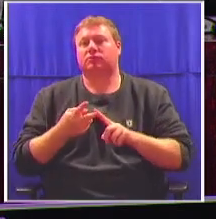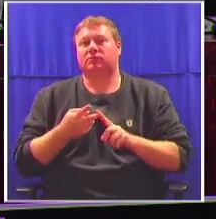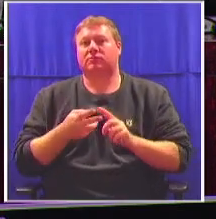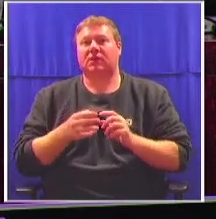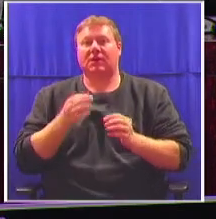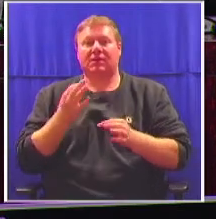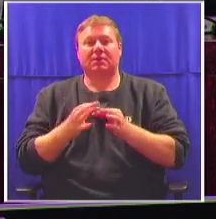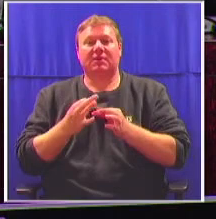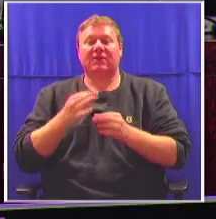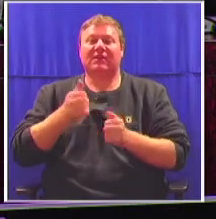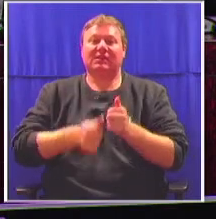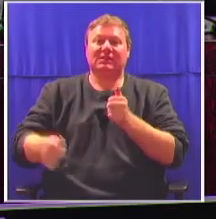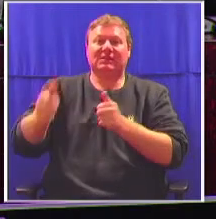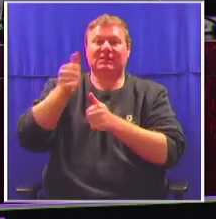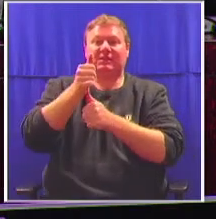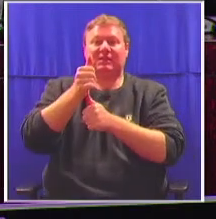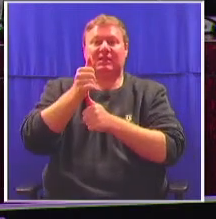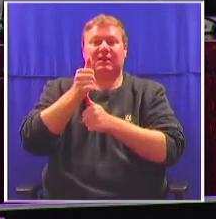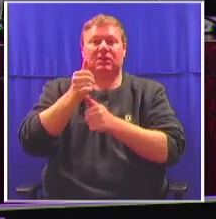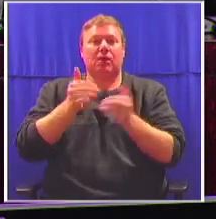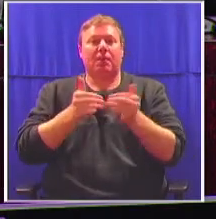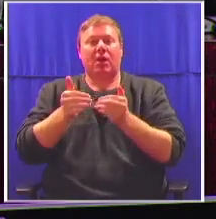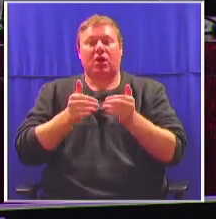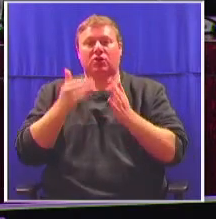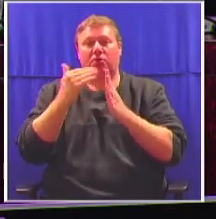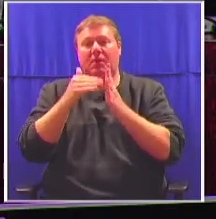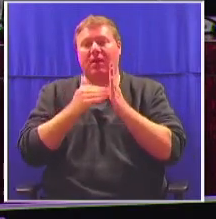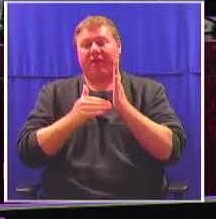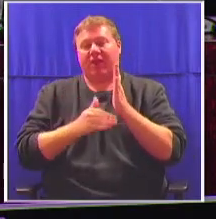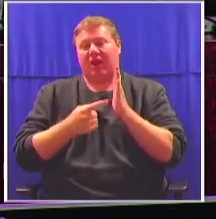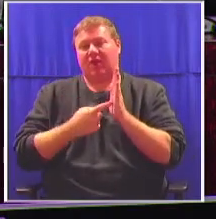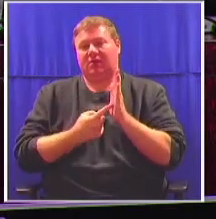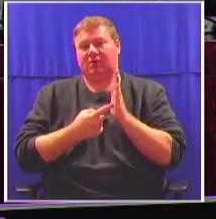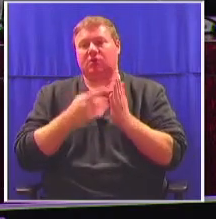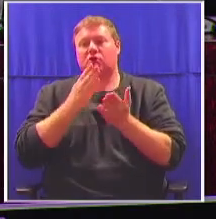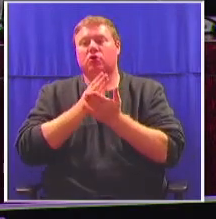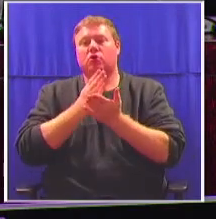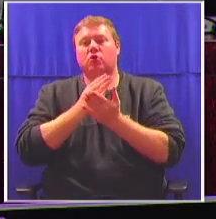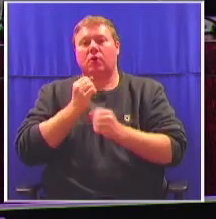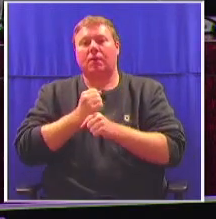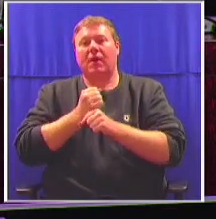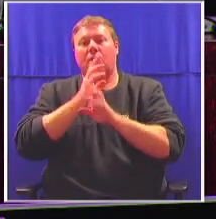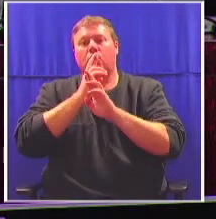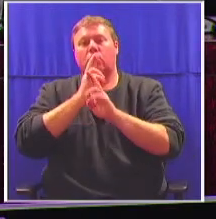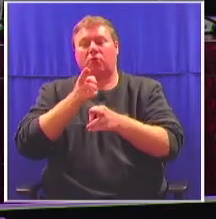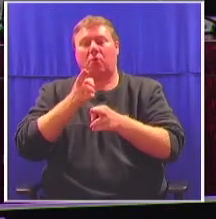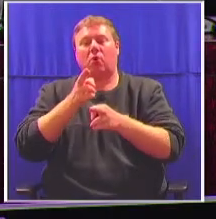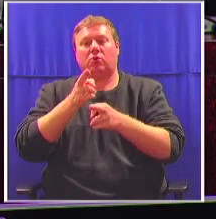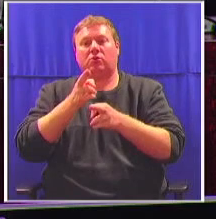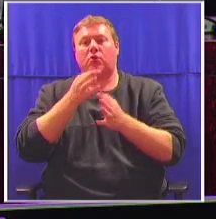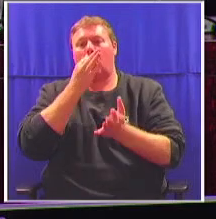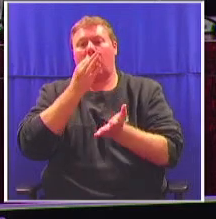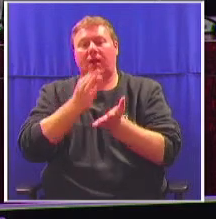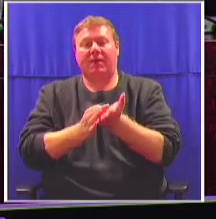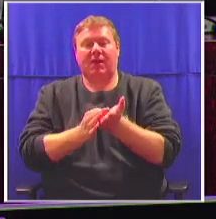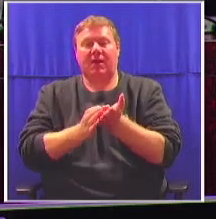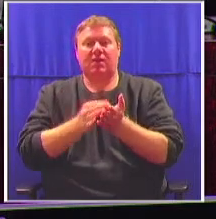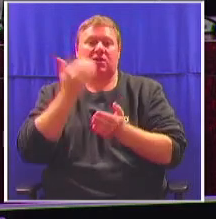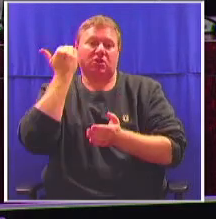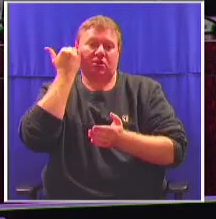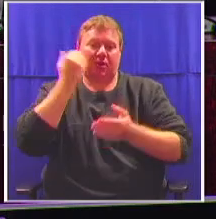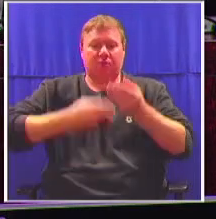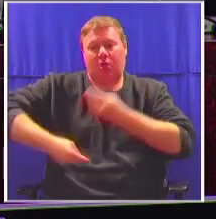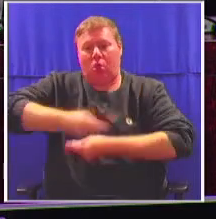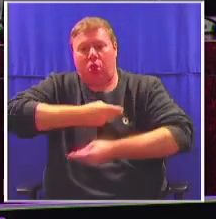senior management level. As part of our response to recommendations of state capture, We have